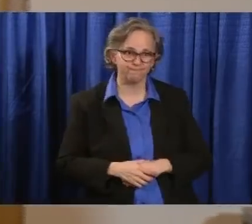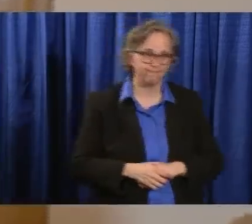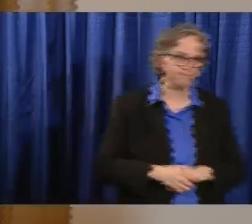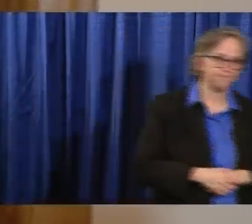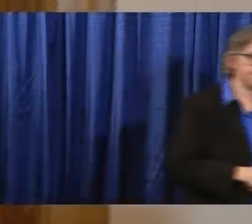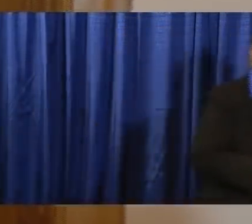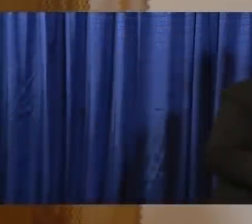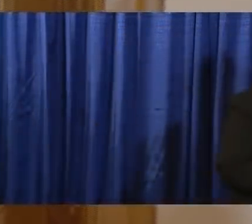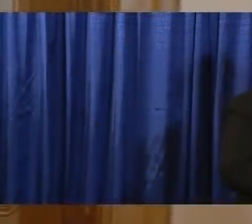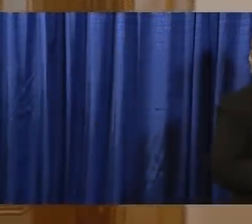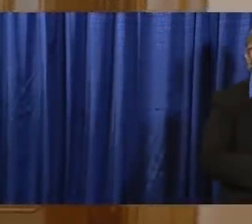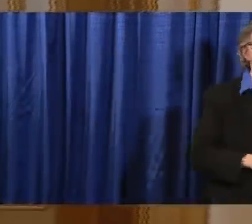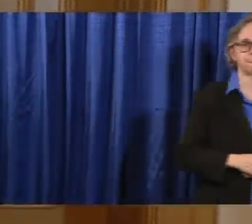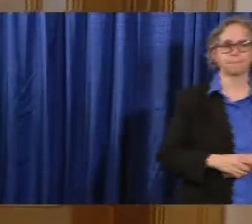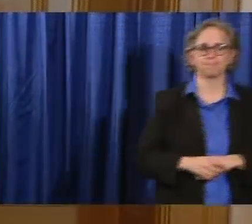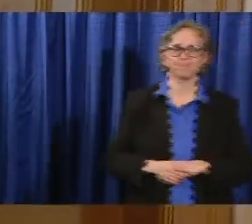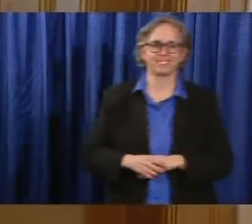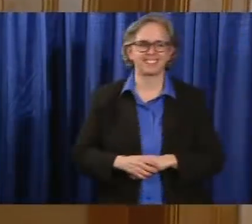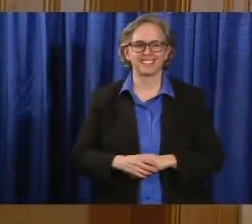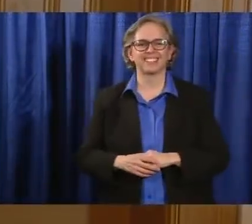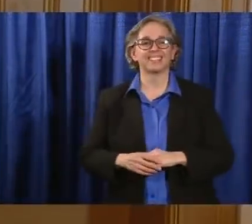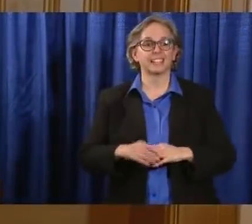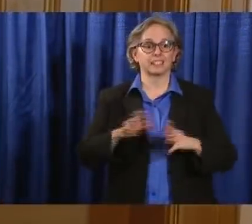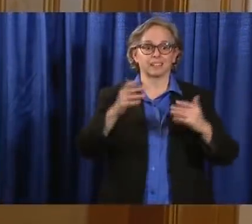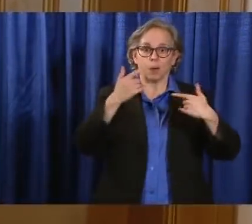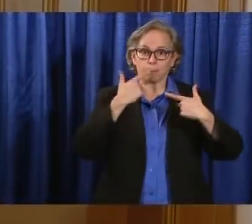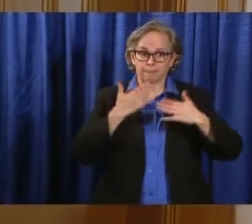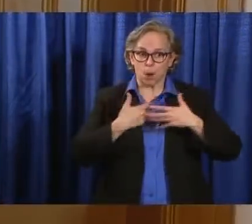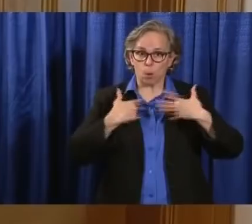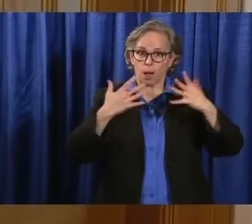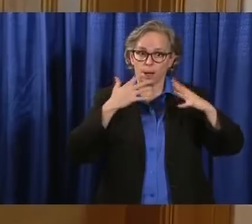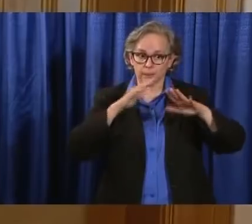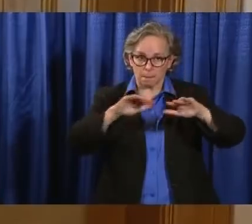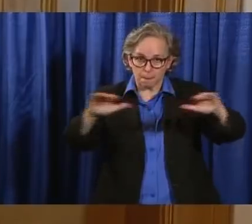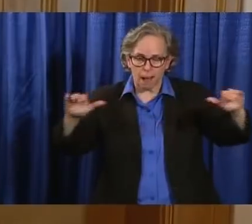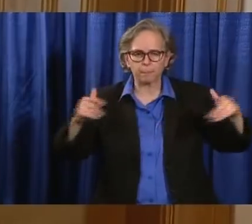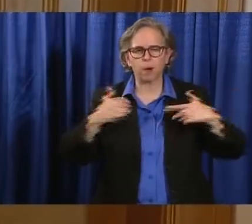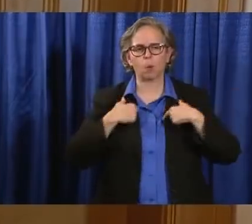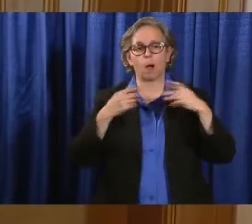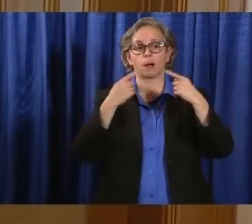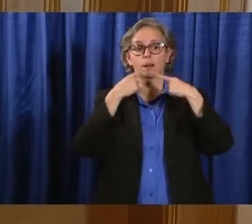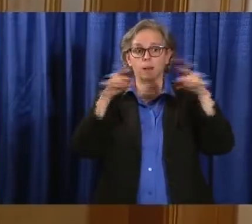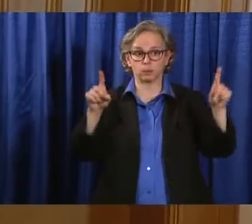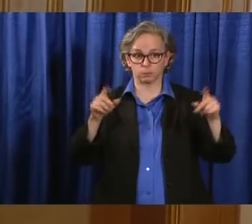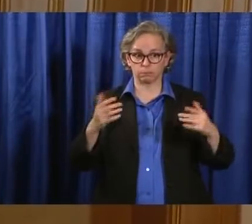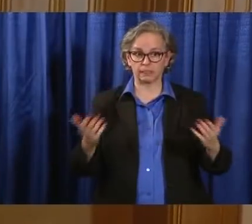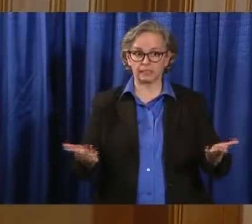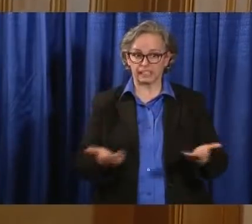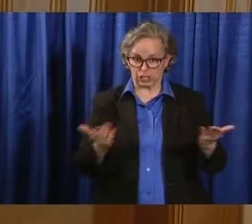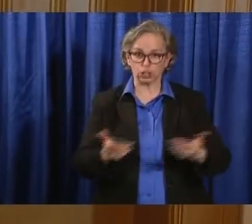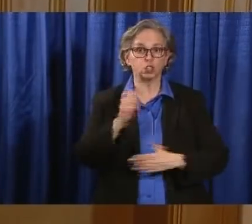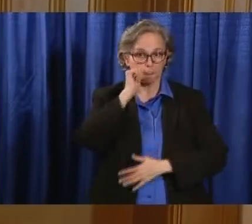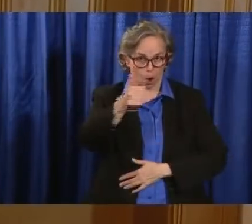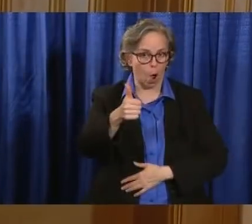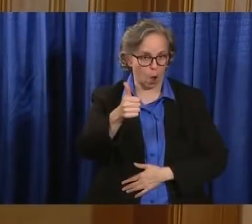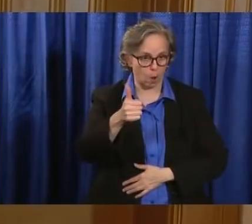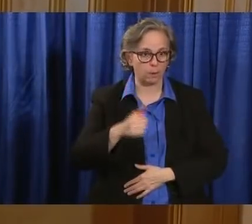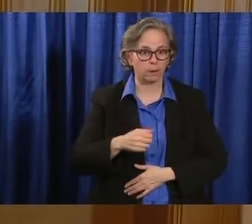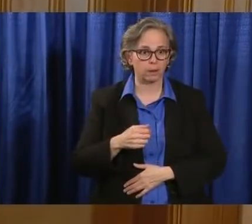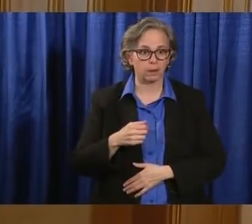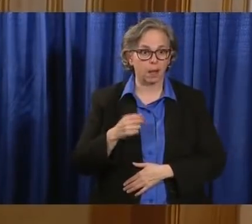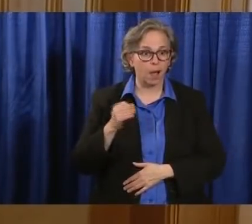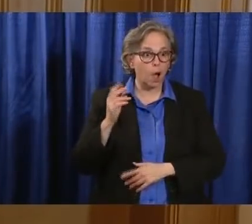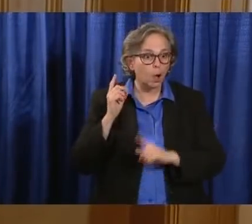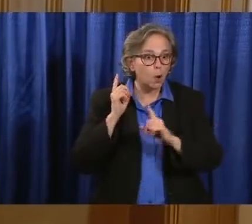Well, before we close, an announcement. We will be back tomorrow, but our goal is not to be